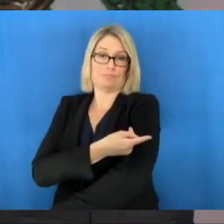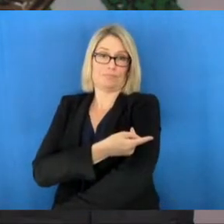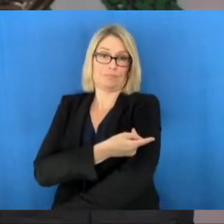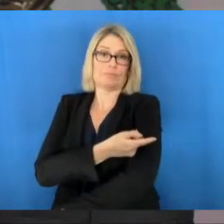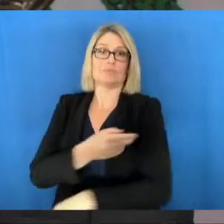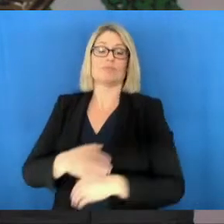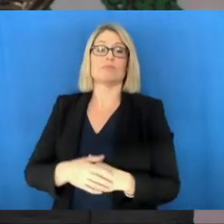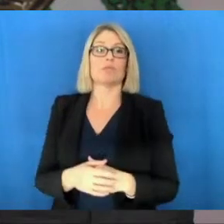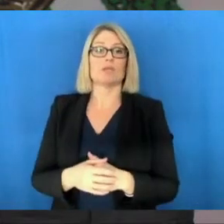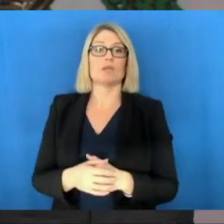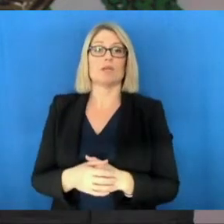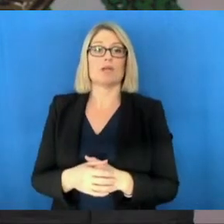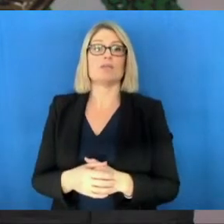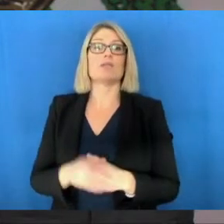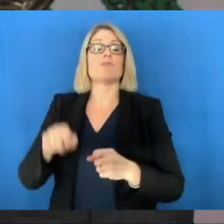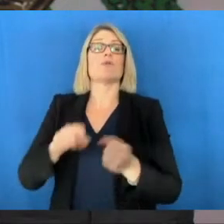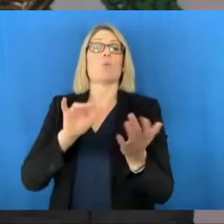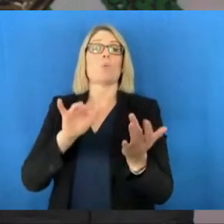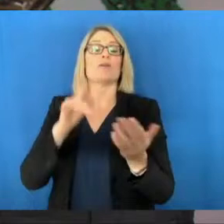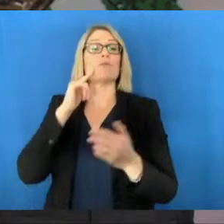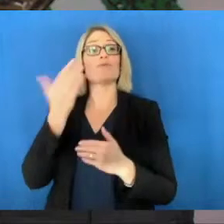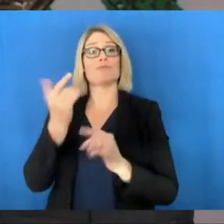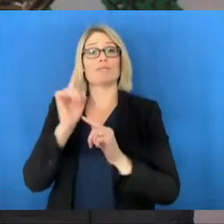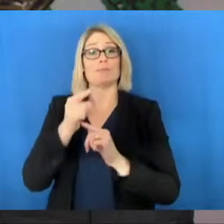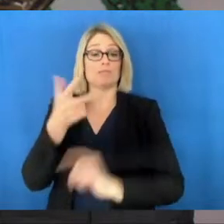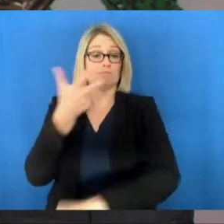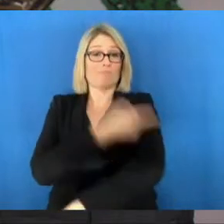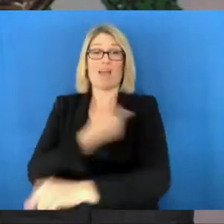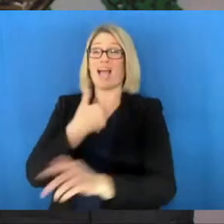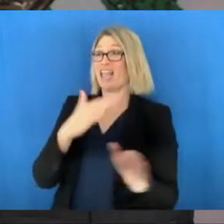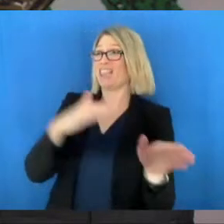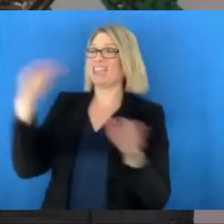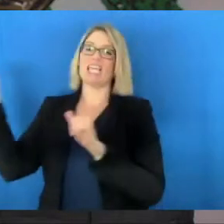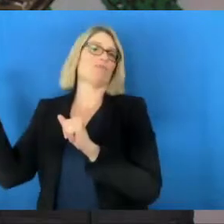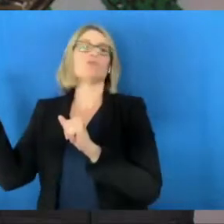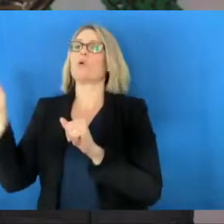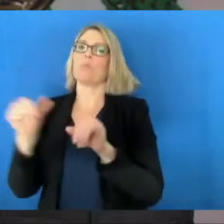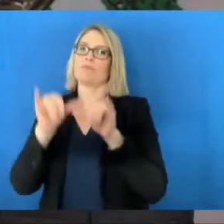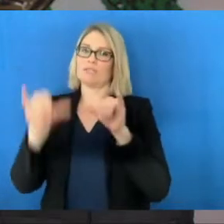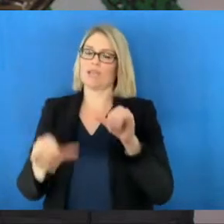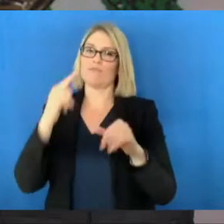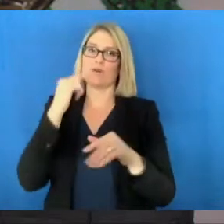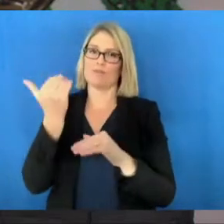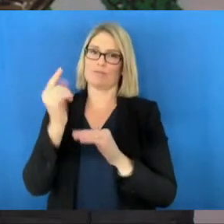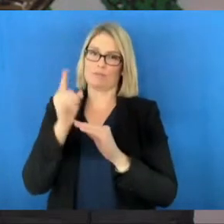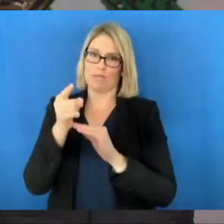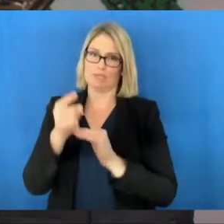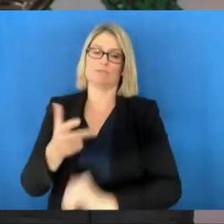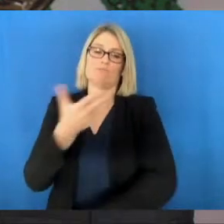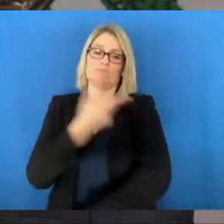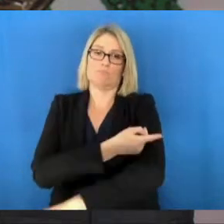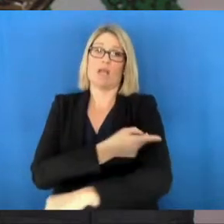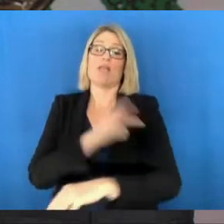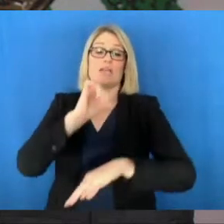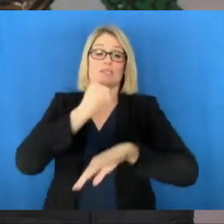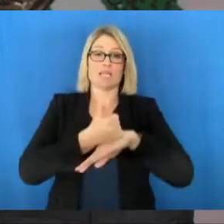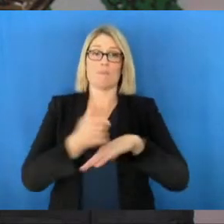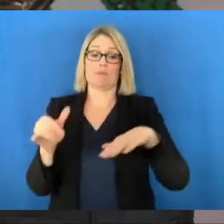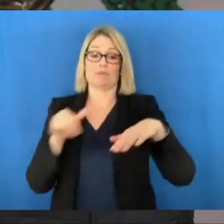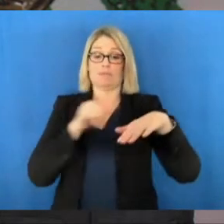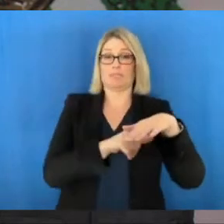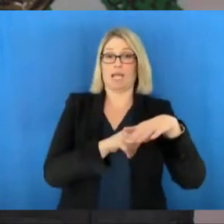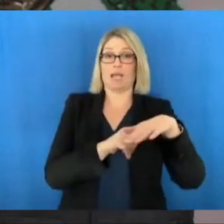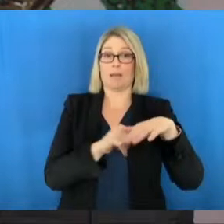that usual wait of 15 minutes after their immunization, where they will be in an area that's set up for them to be